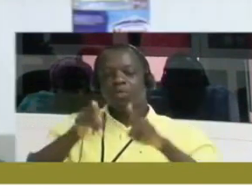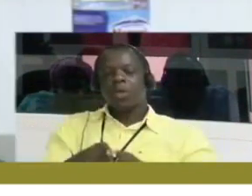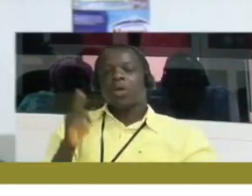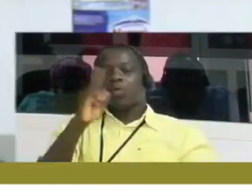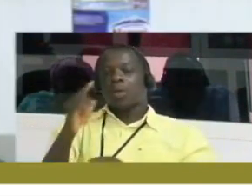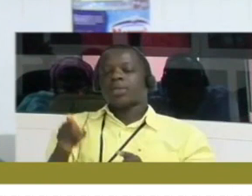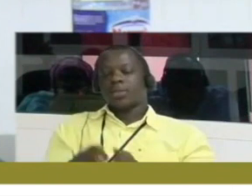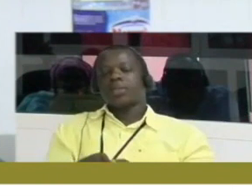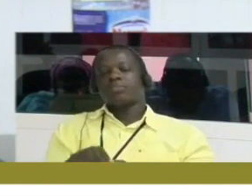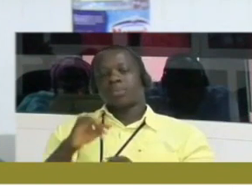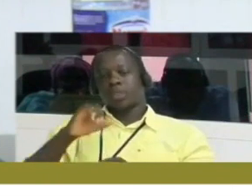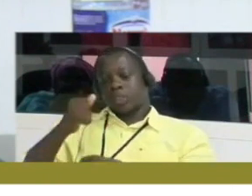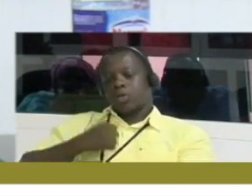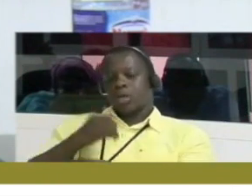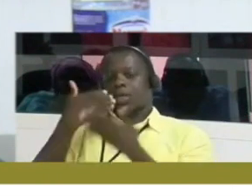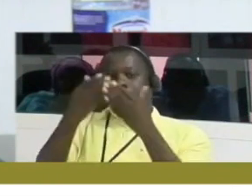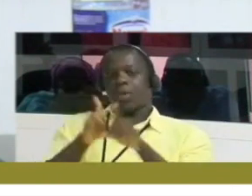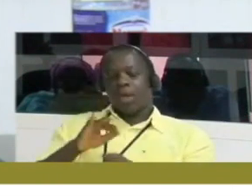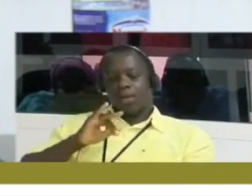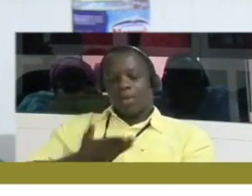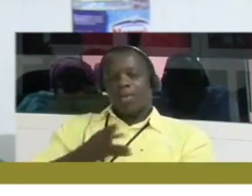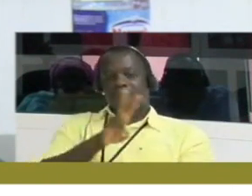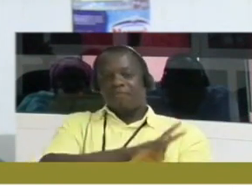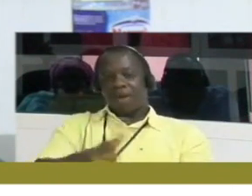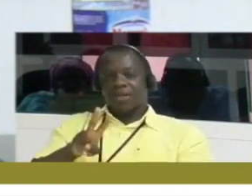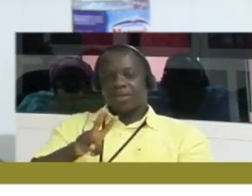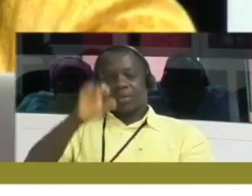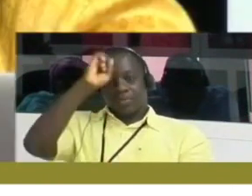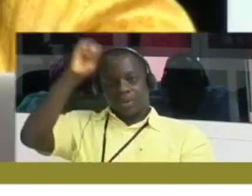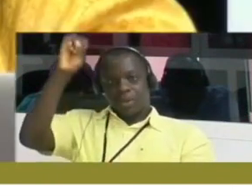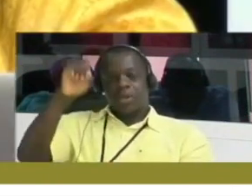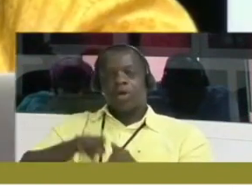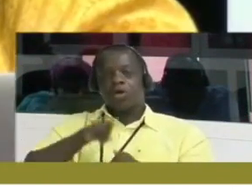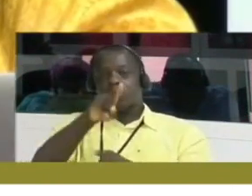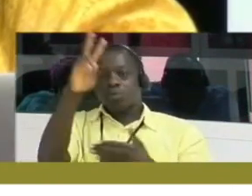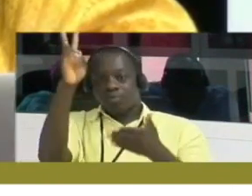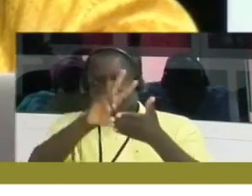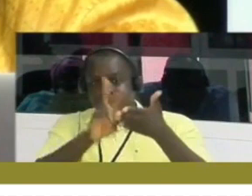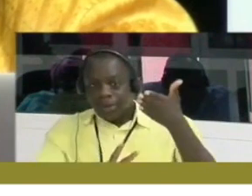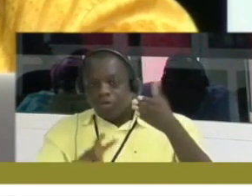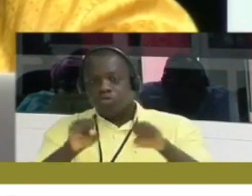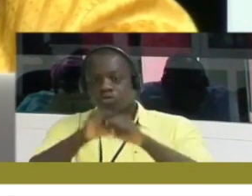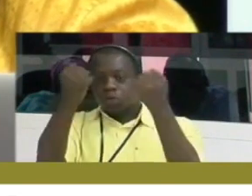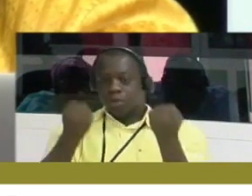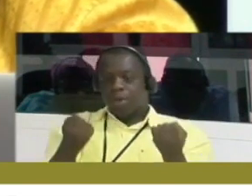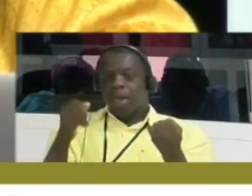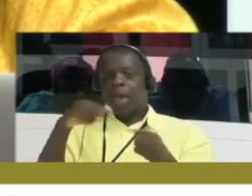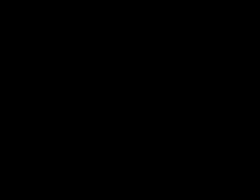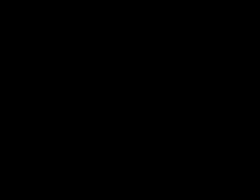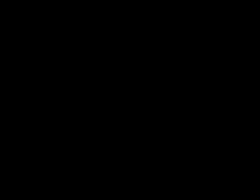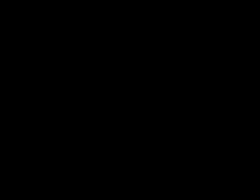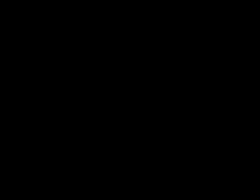the demonstration happened. Madam Vice President, did you read the newspapers about what was happening in your